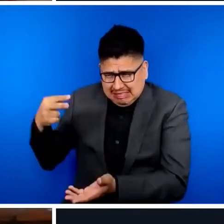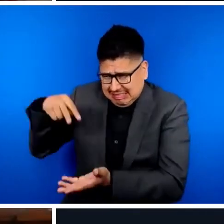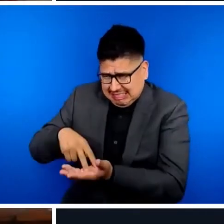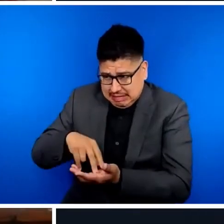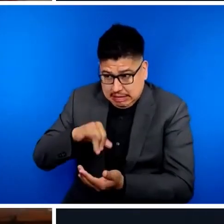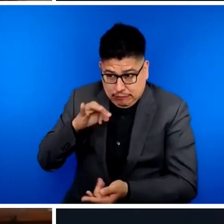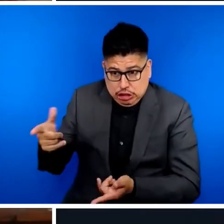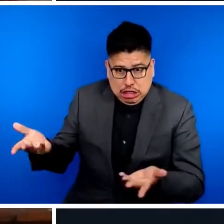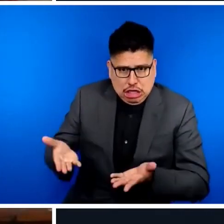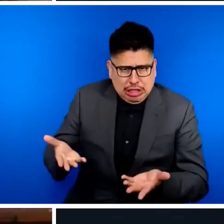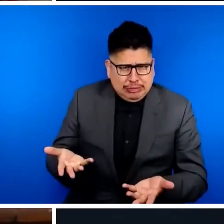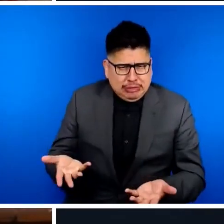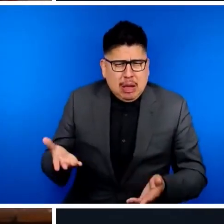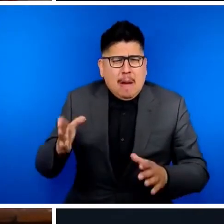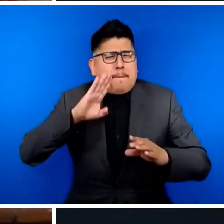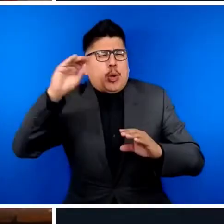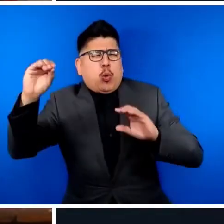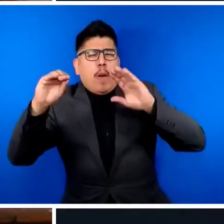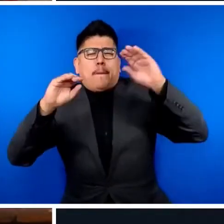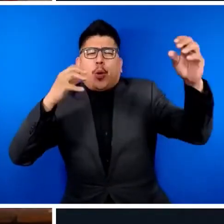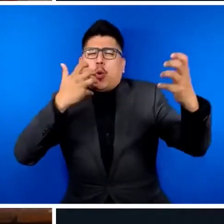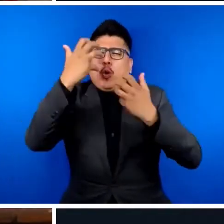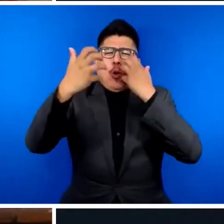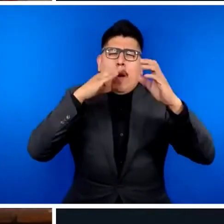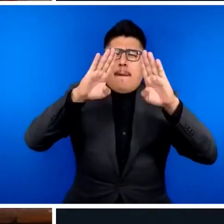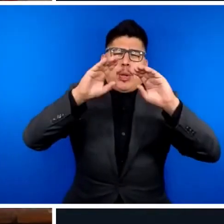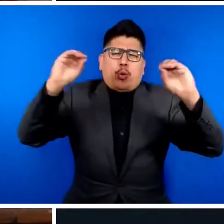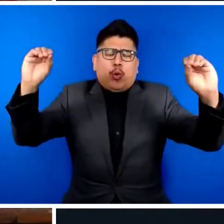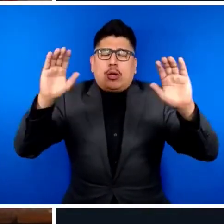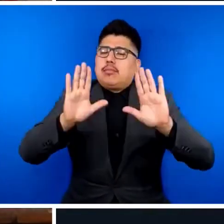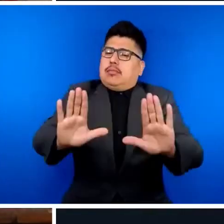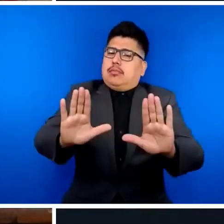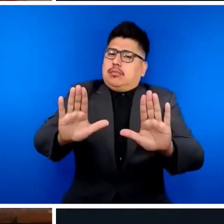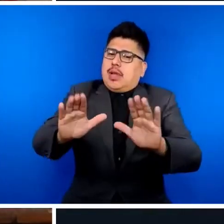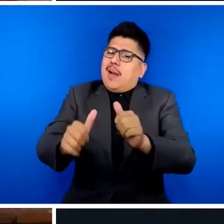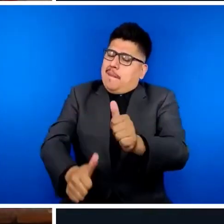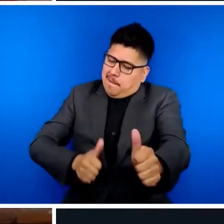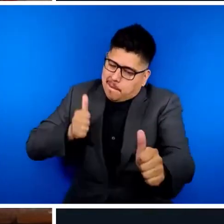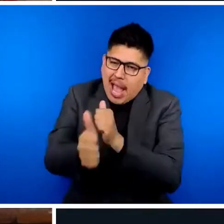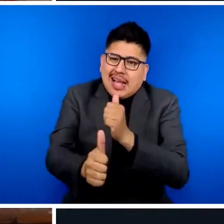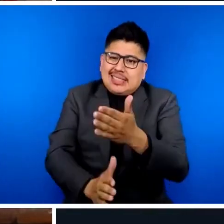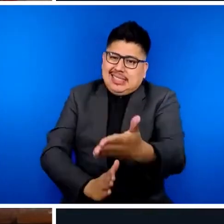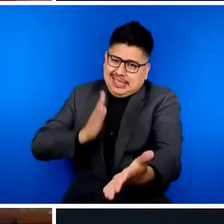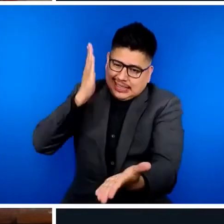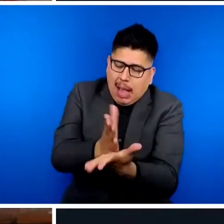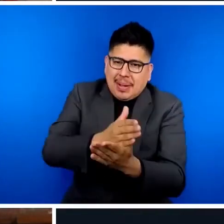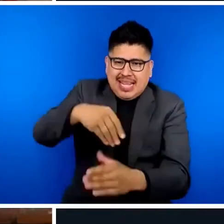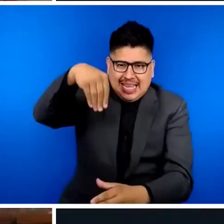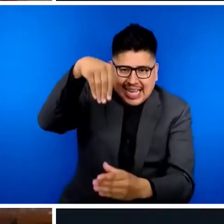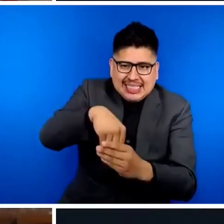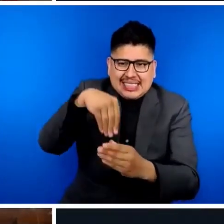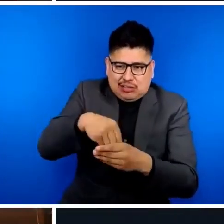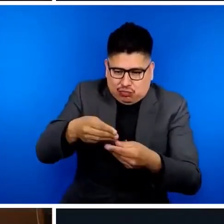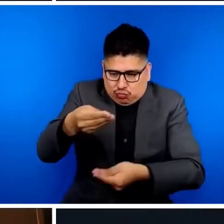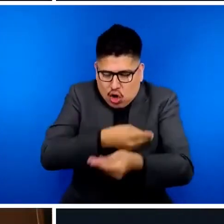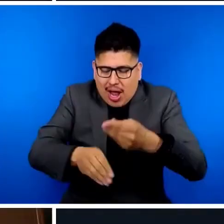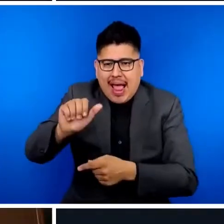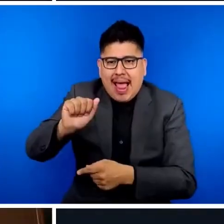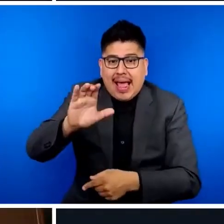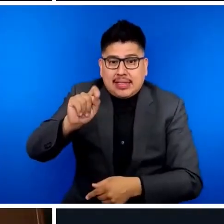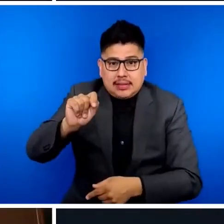Doubt it. Pass the Stop Insider Trading Act without delay.